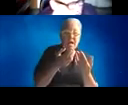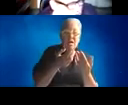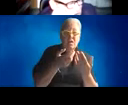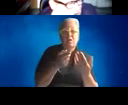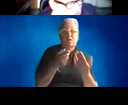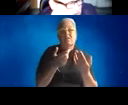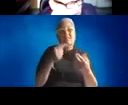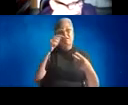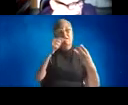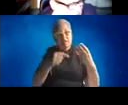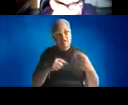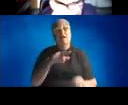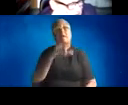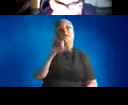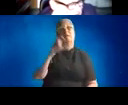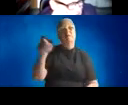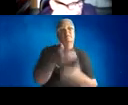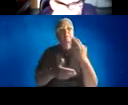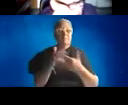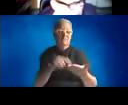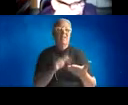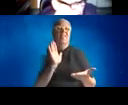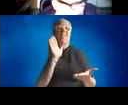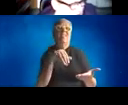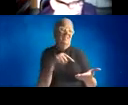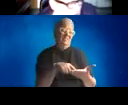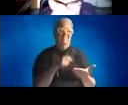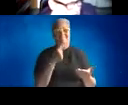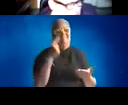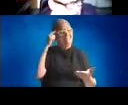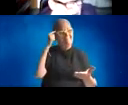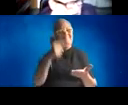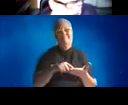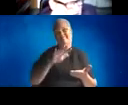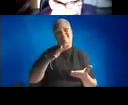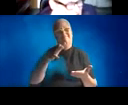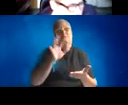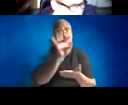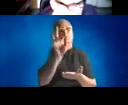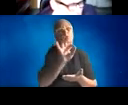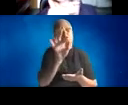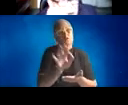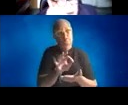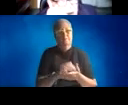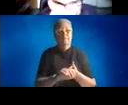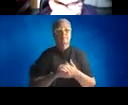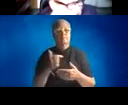answer positively to that in many cases. So we need the data ourselves to use to advocate for